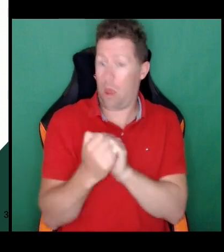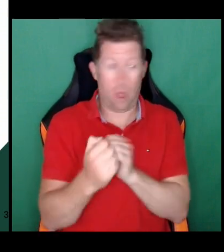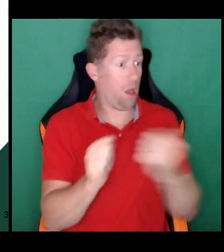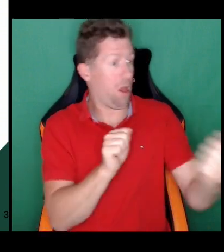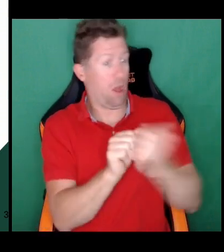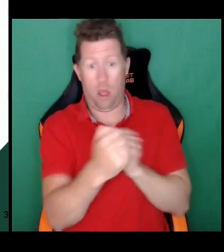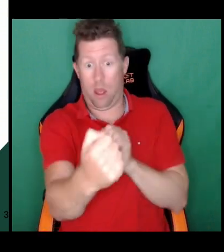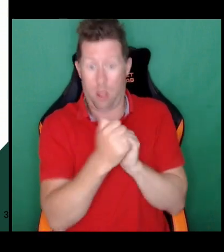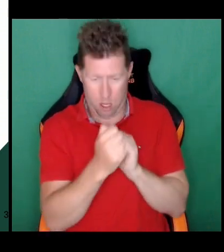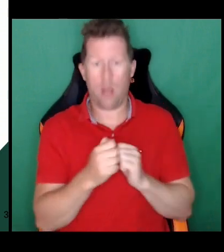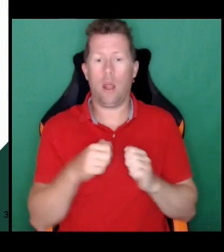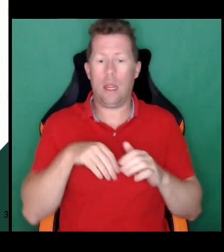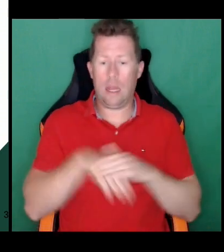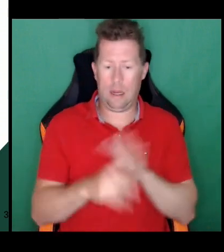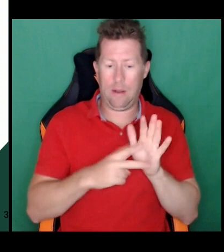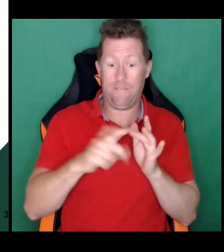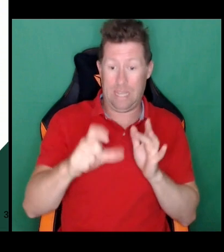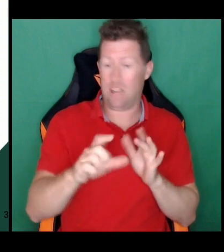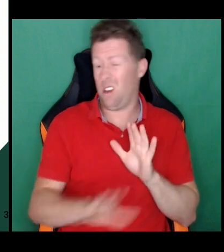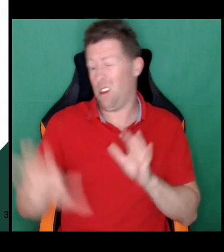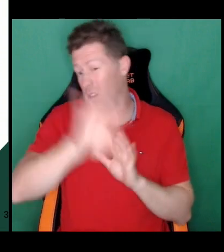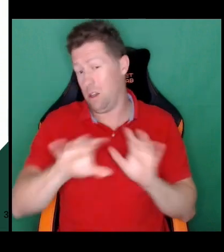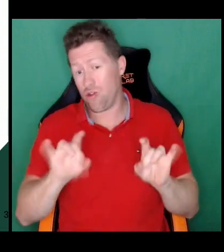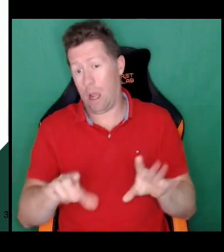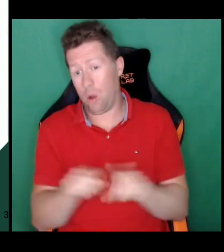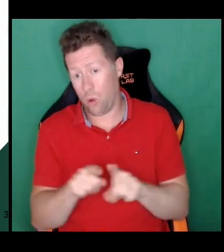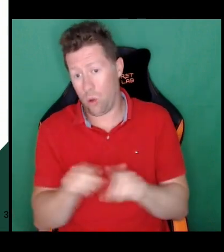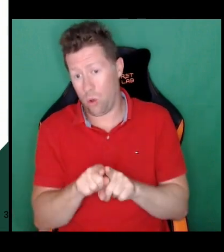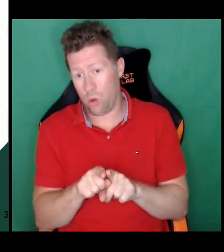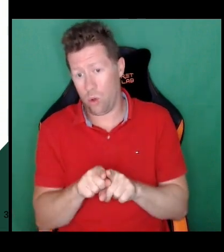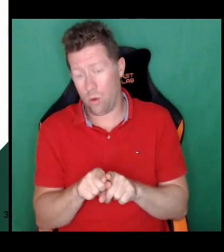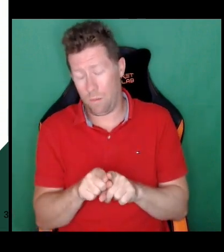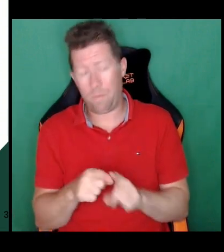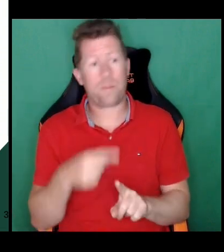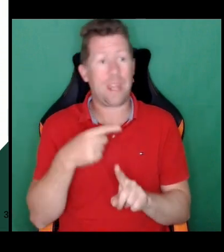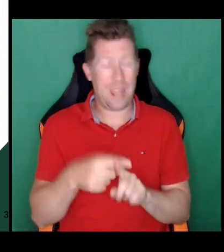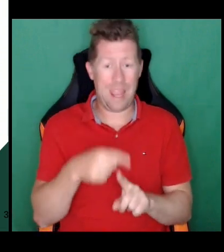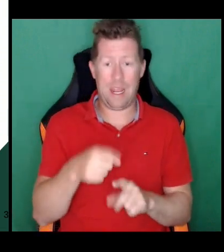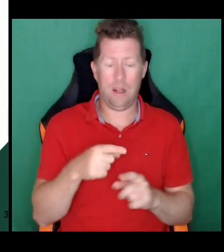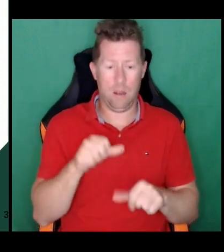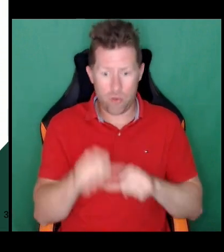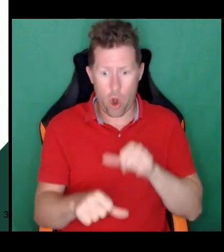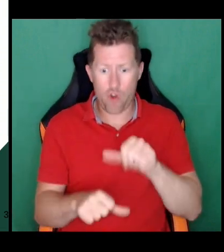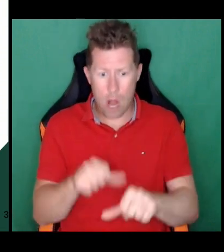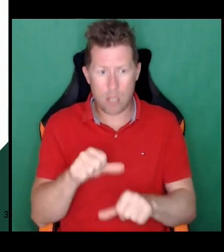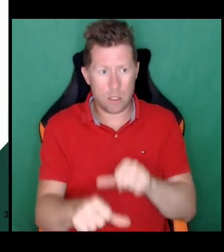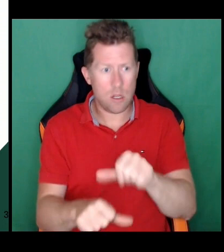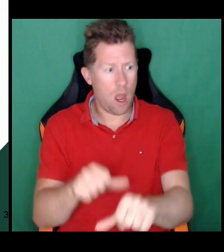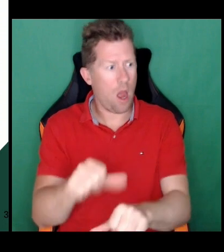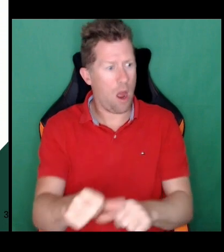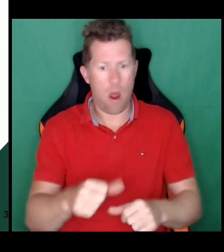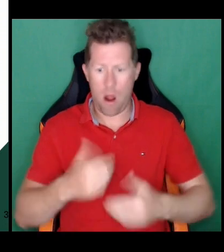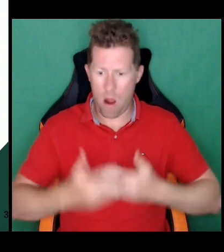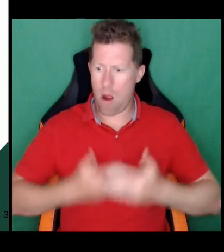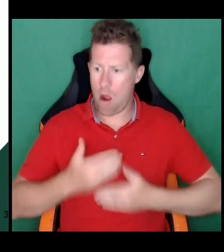with across the state and across Australia. And indeed, I think the progress that we have been able to make over the last